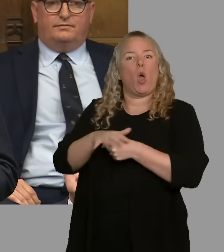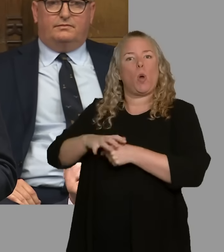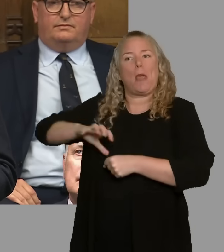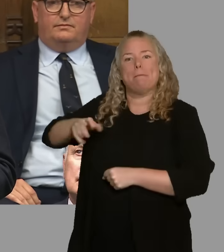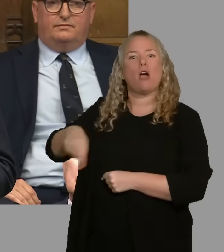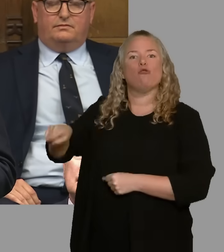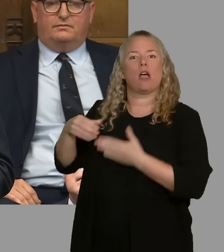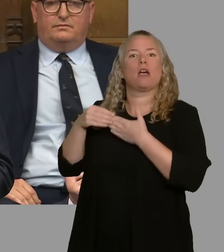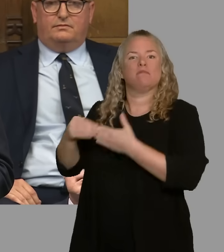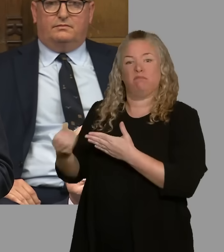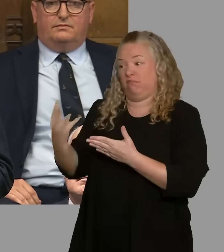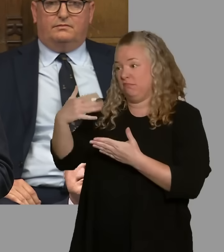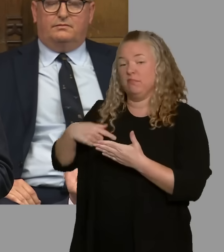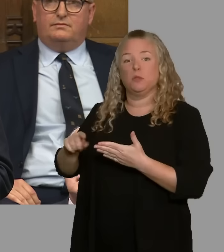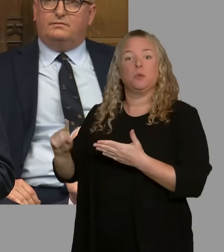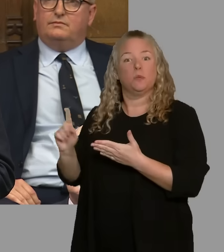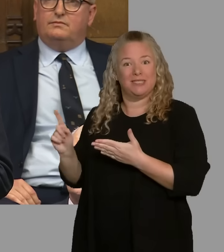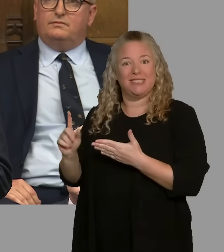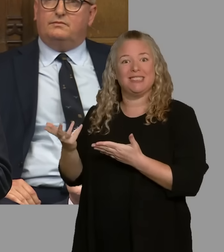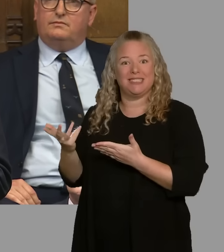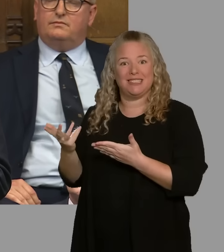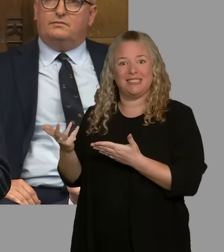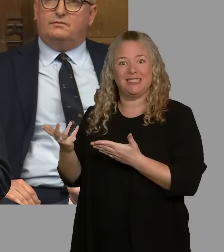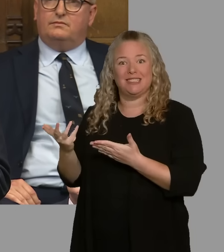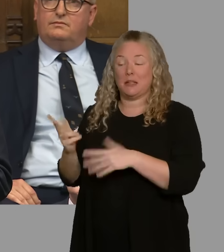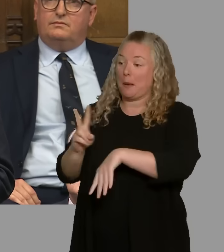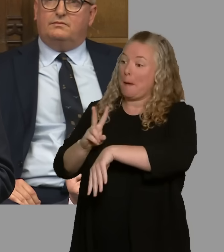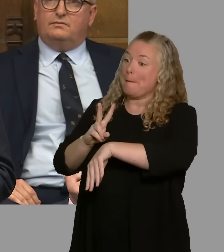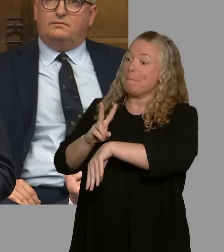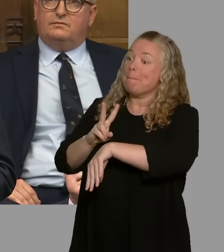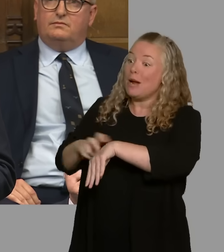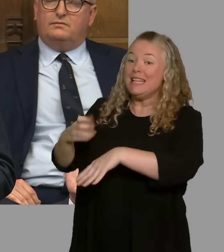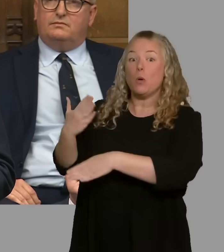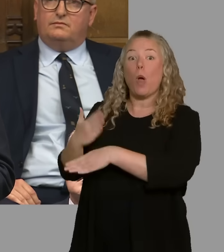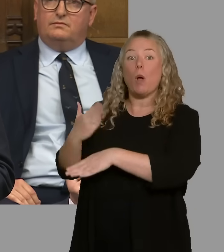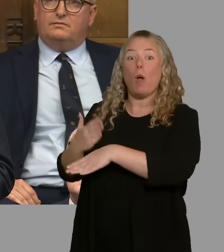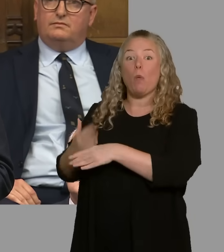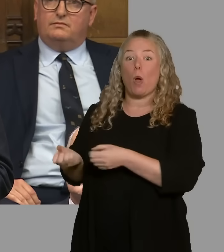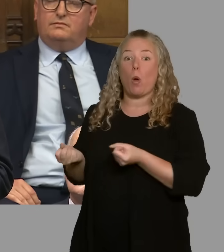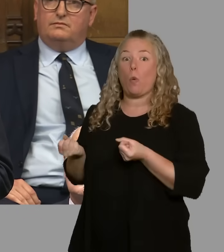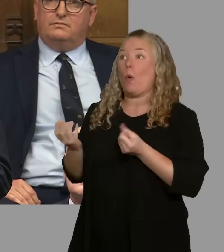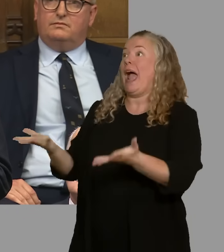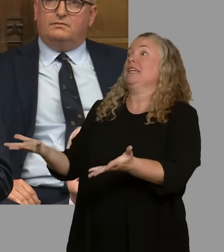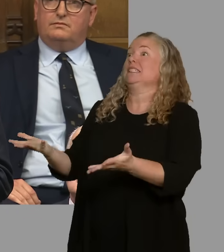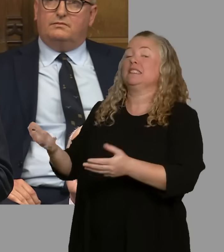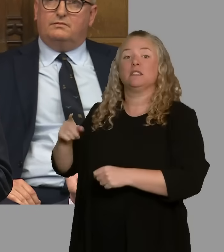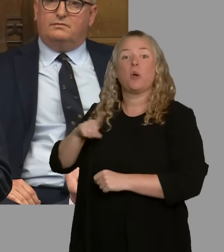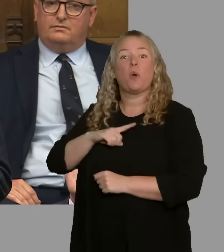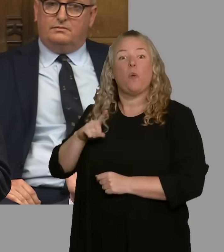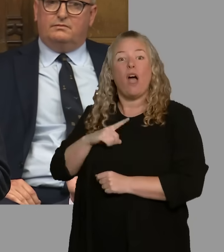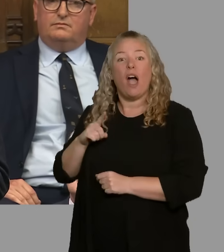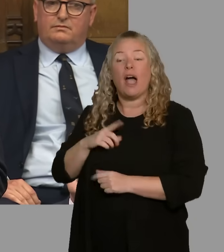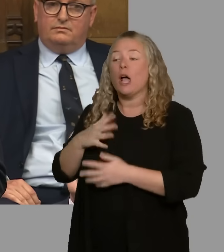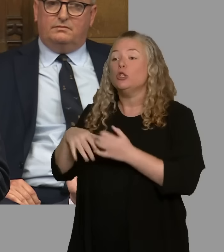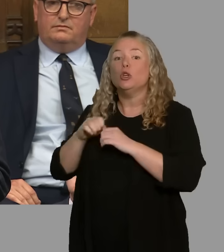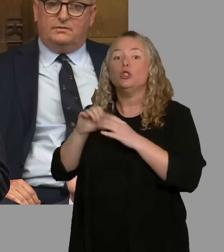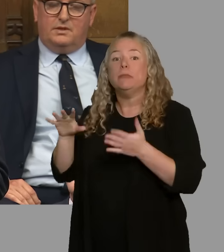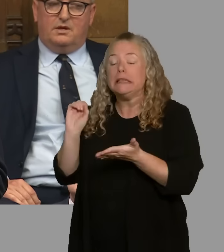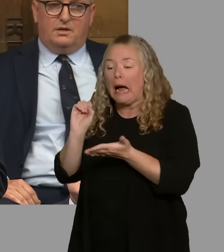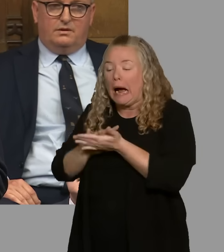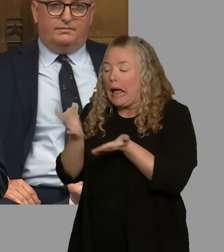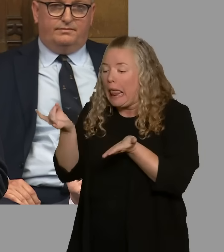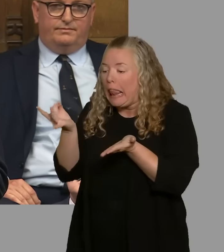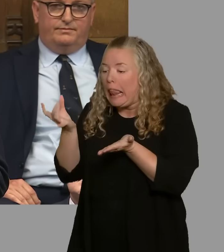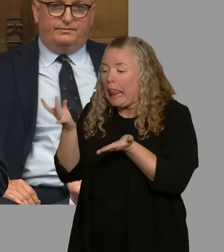and non-crime hate incidents. Shouldn't the police be patrolling our streets rather than moderating the internet,